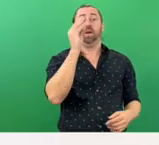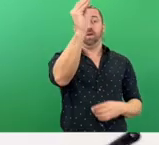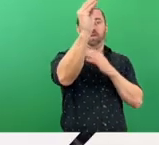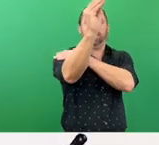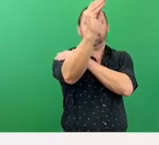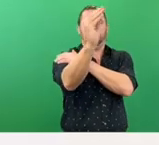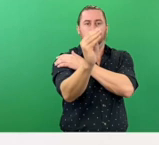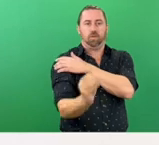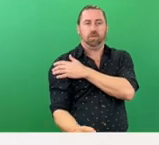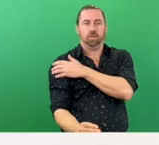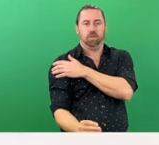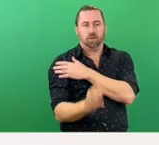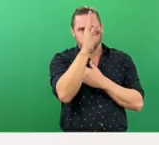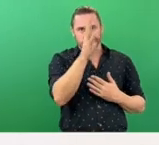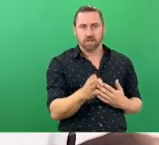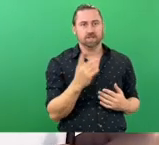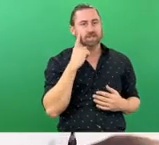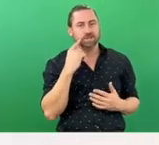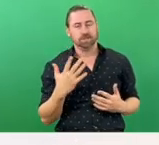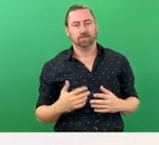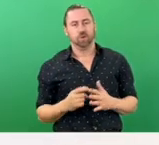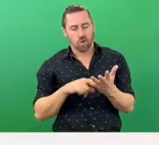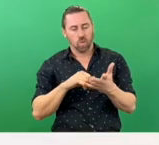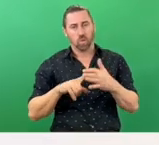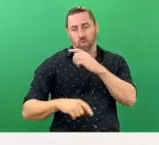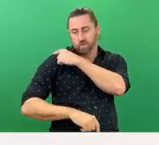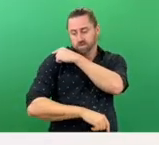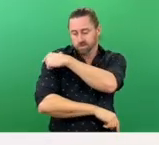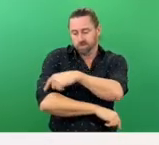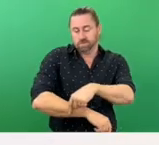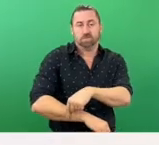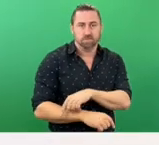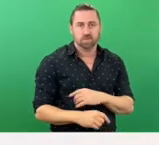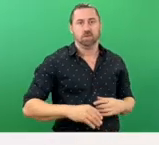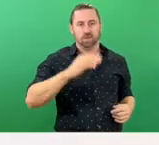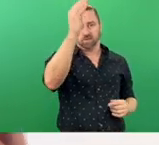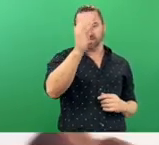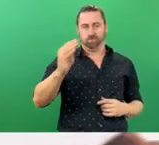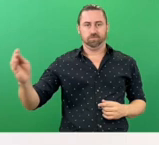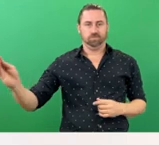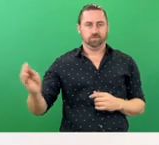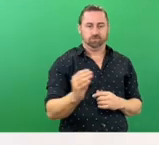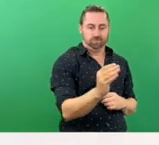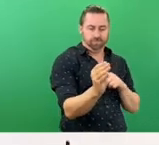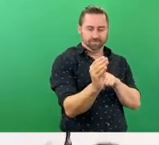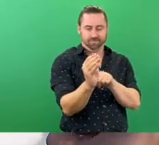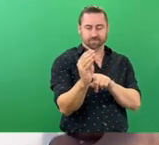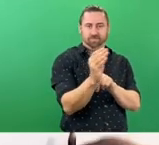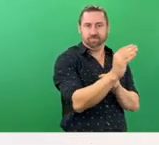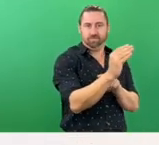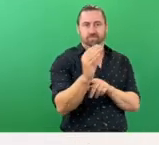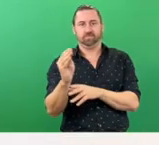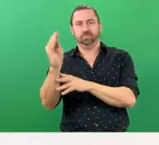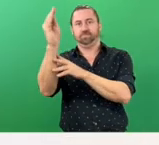down like that, or whether you're holding under your hand and dragging with the long axis, try to imagine that your hand stays fairly stiff in